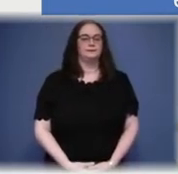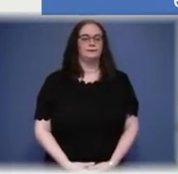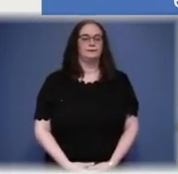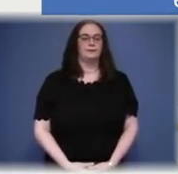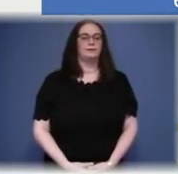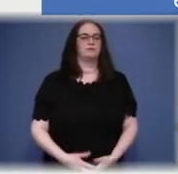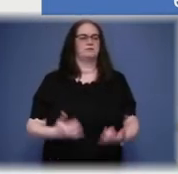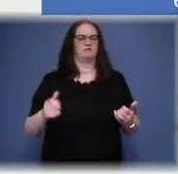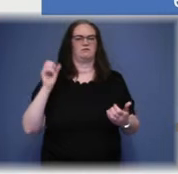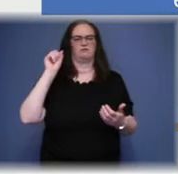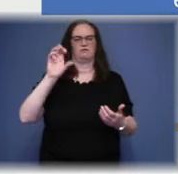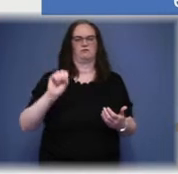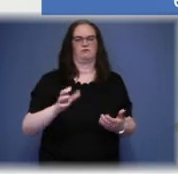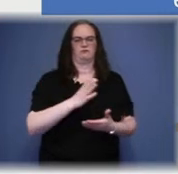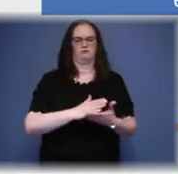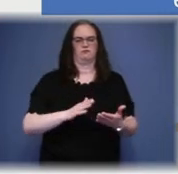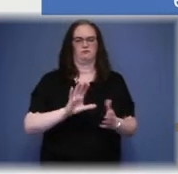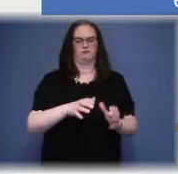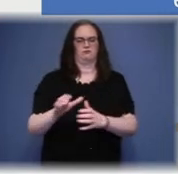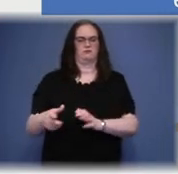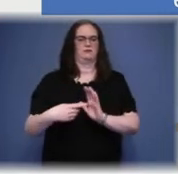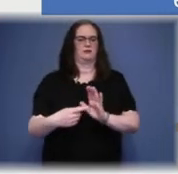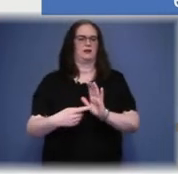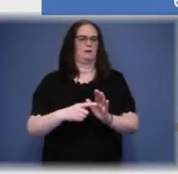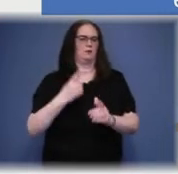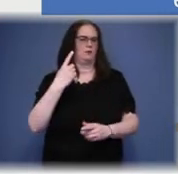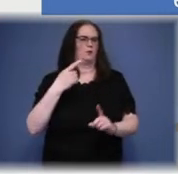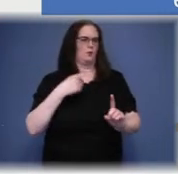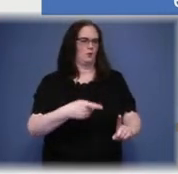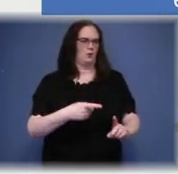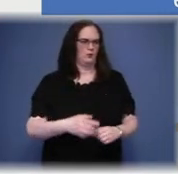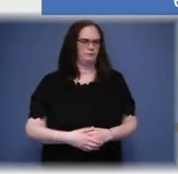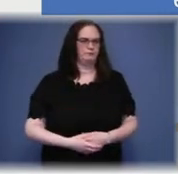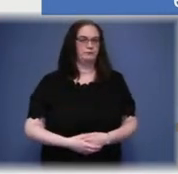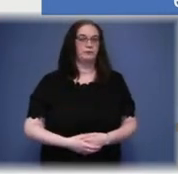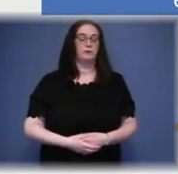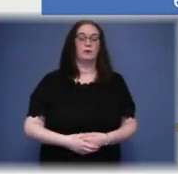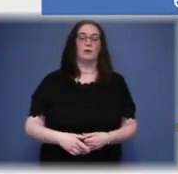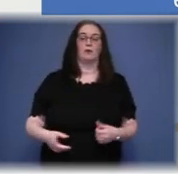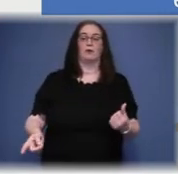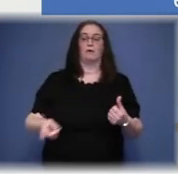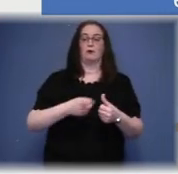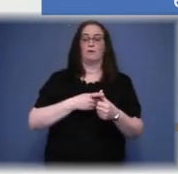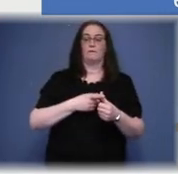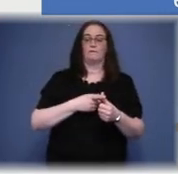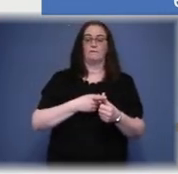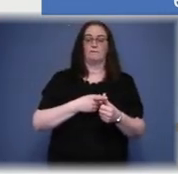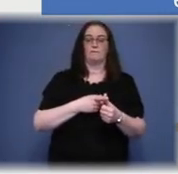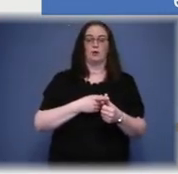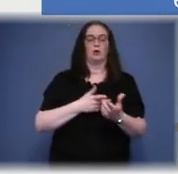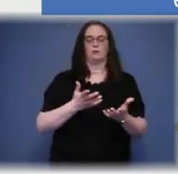I will now go through each sector and give an example of one goal. For our first,